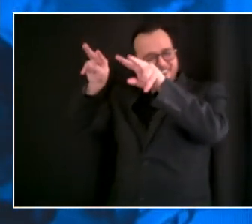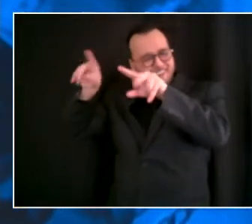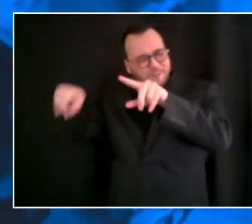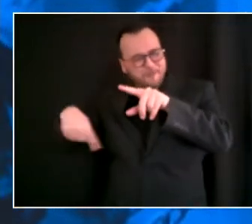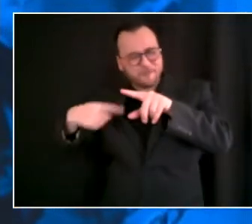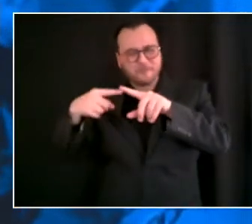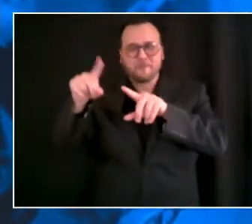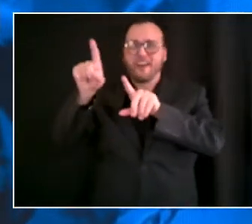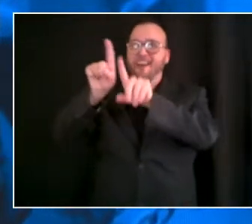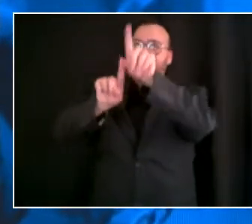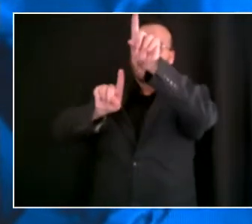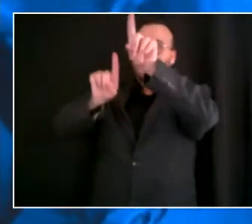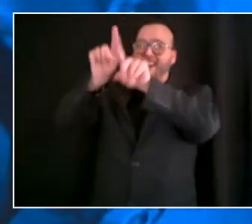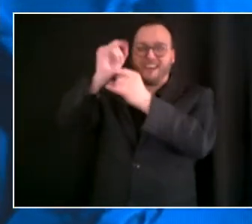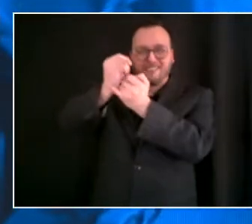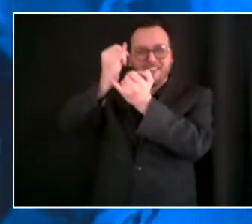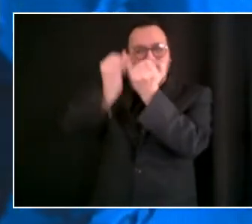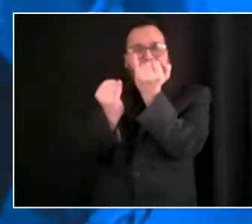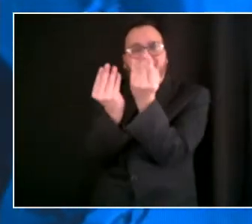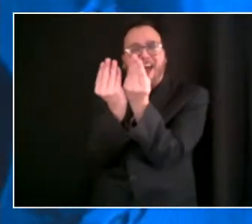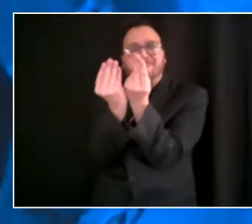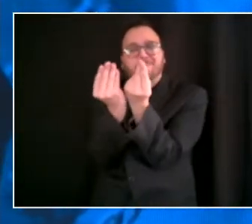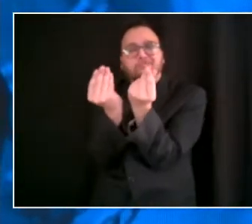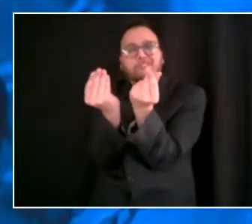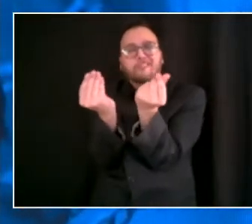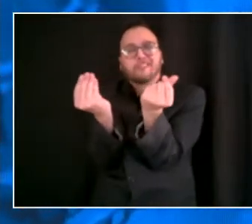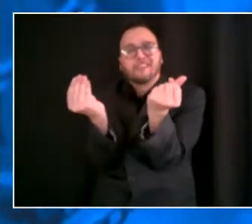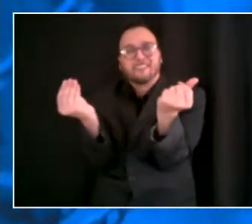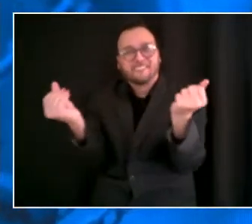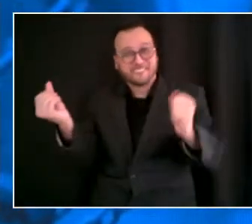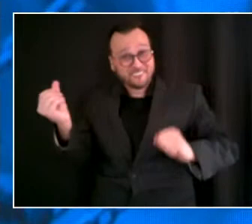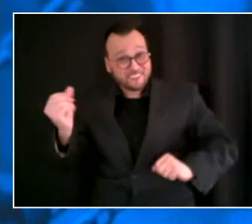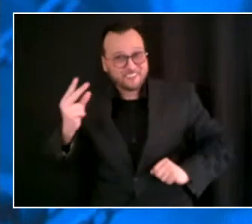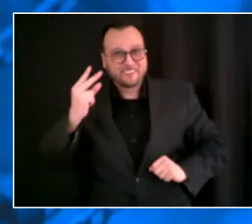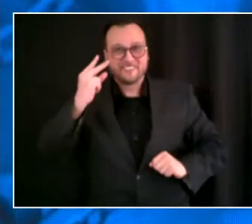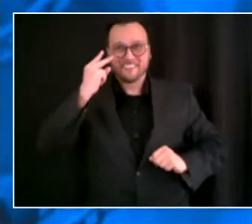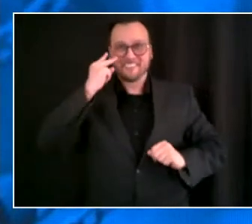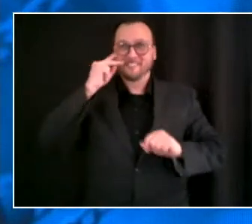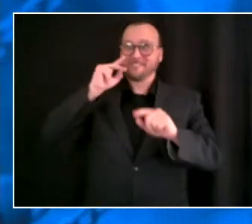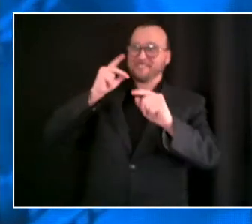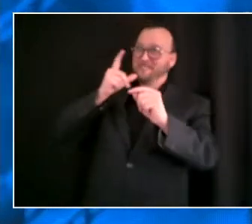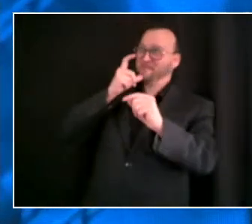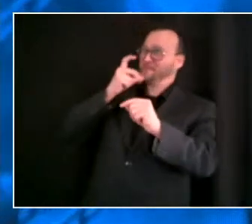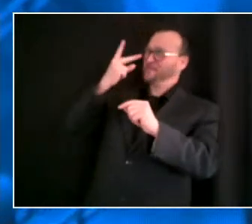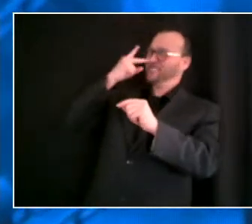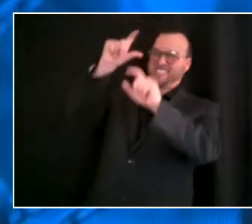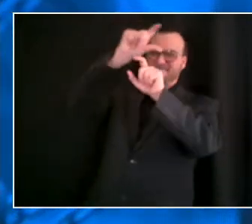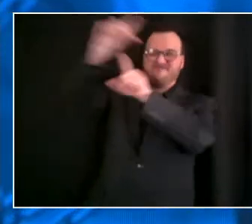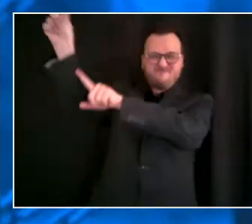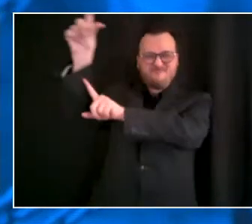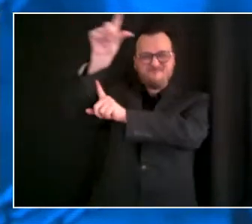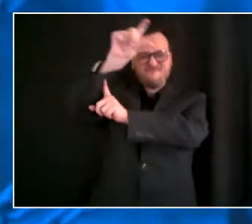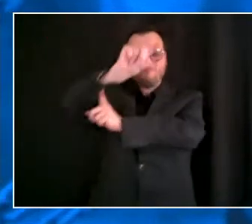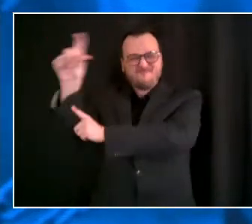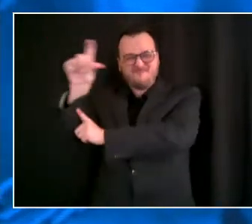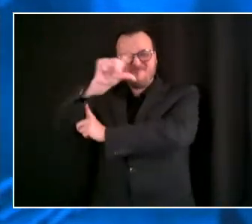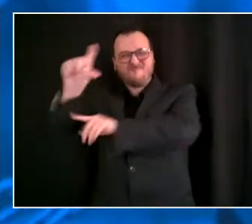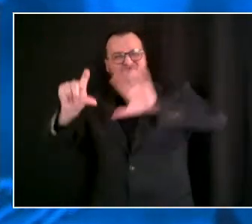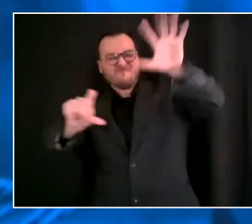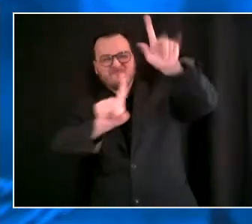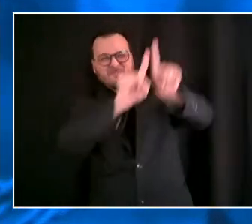the twilight's last gleaming, whose broad stripes and